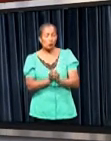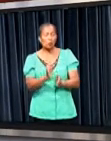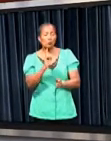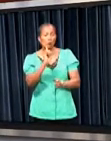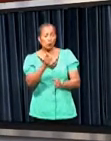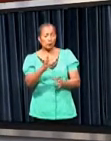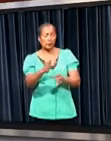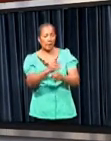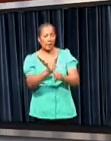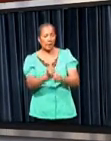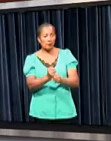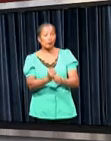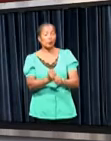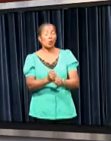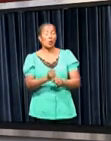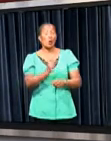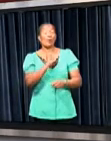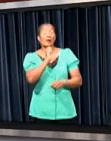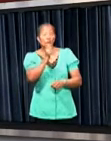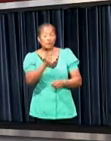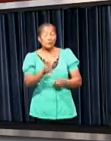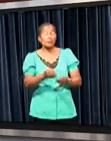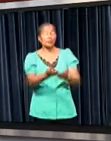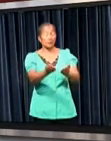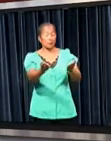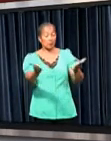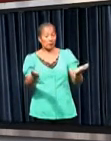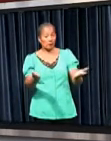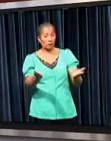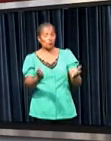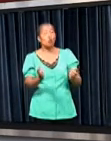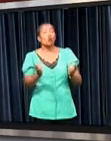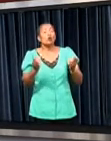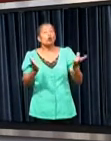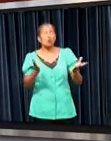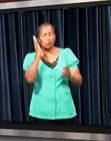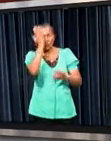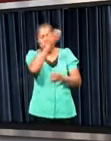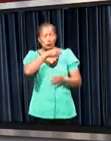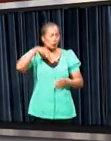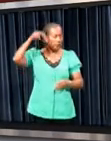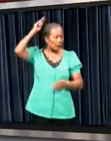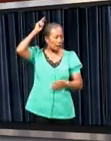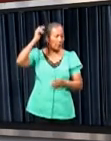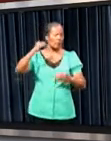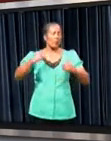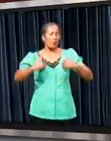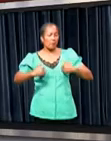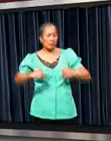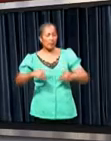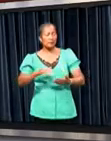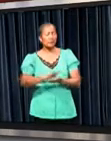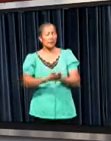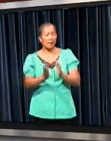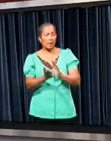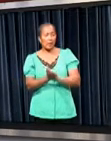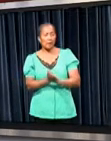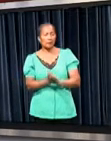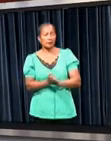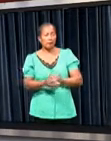issue findings and recommendations on how to address trafficking of persons and